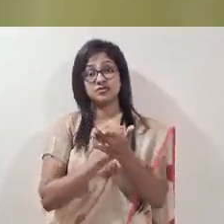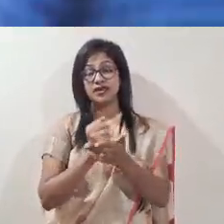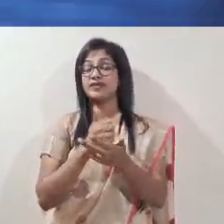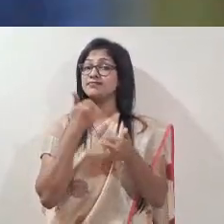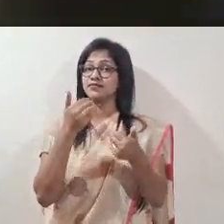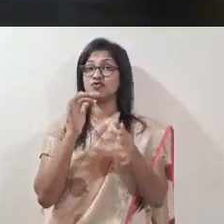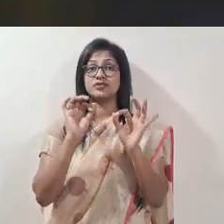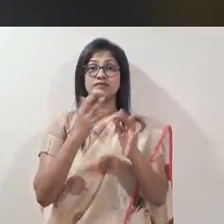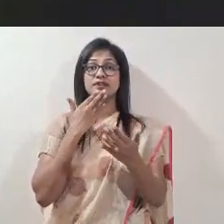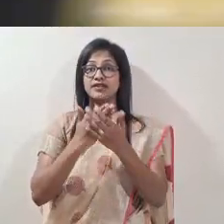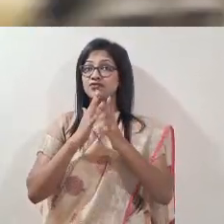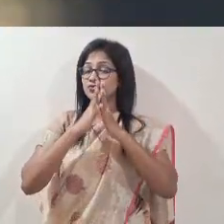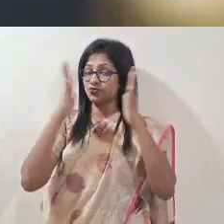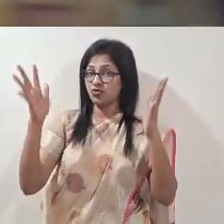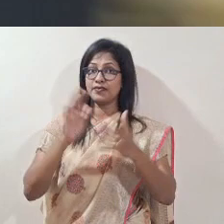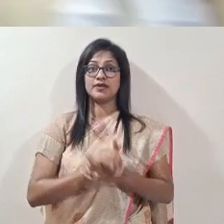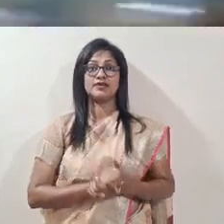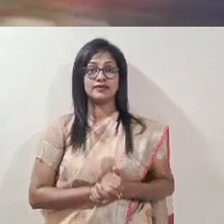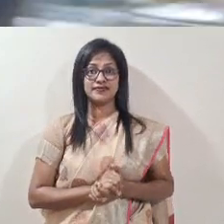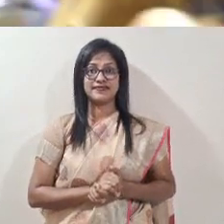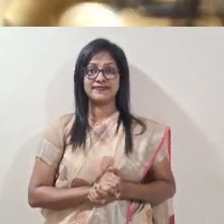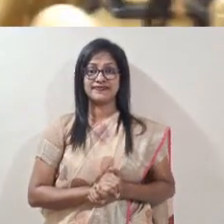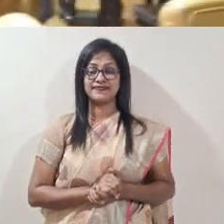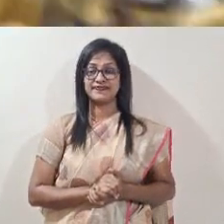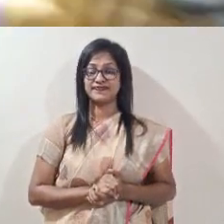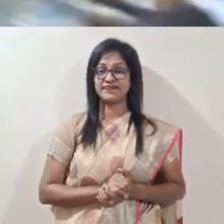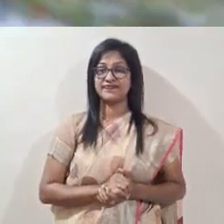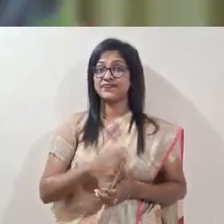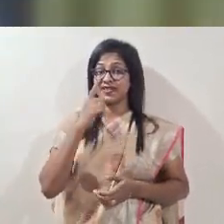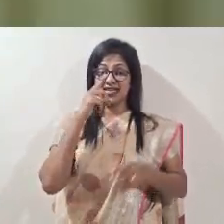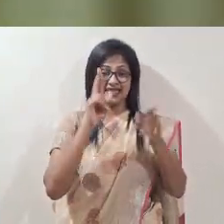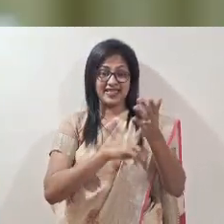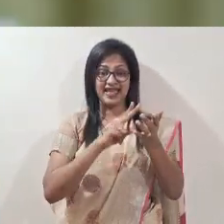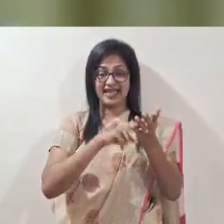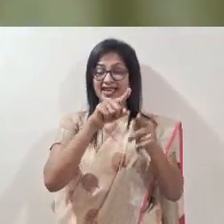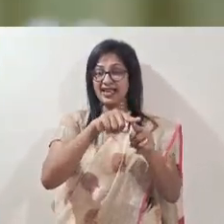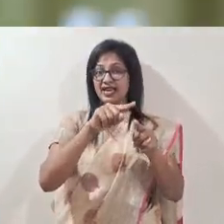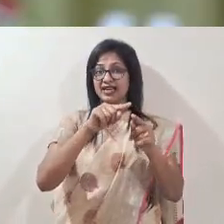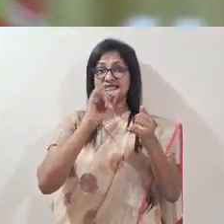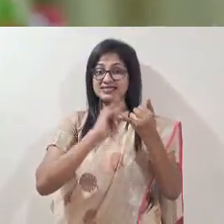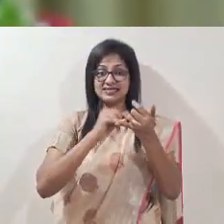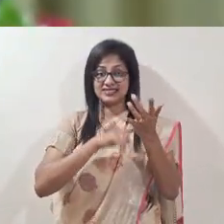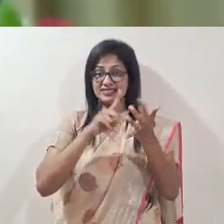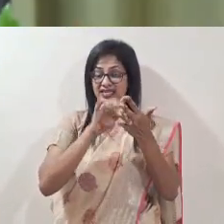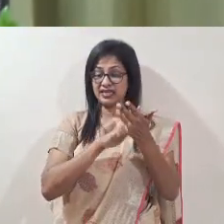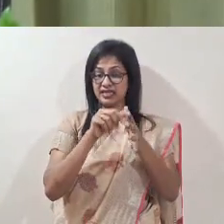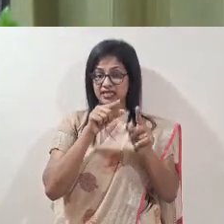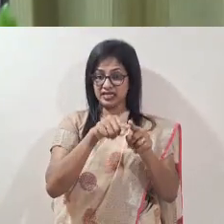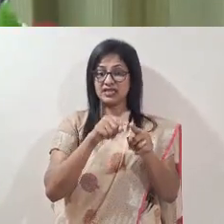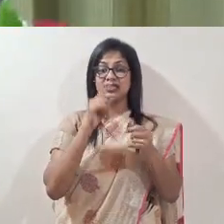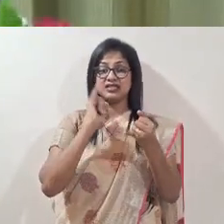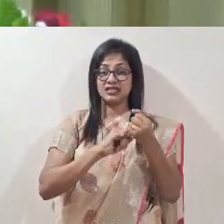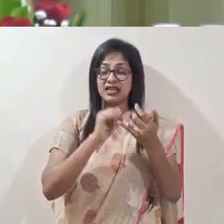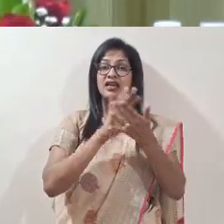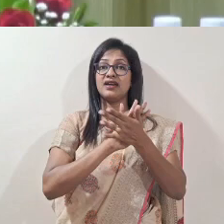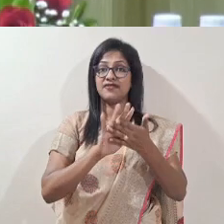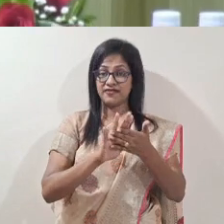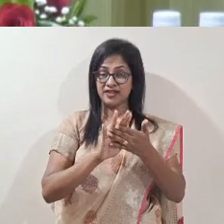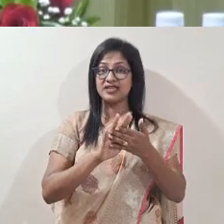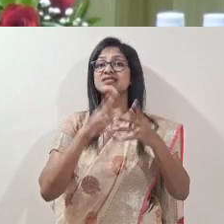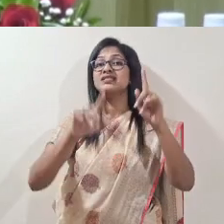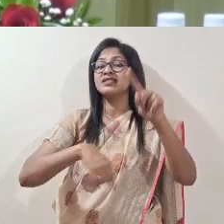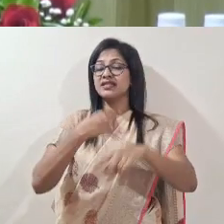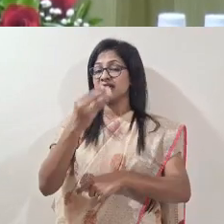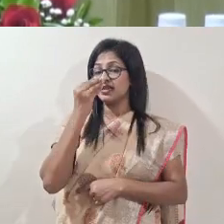Now, after Sneha, I'll request the third one,